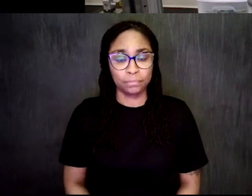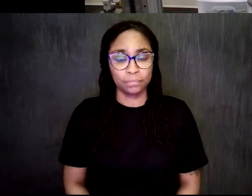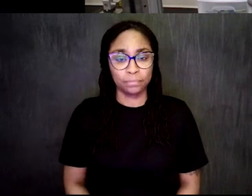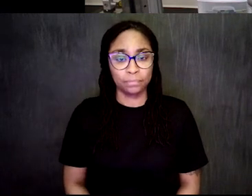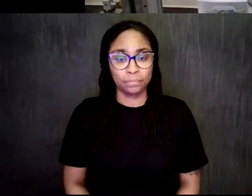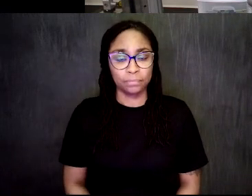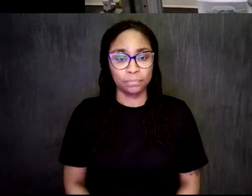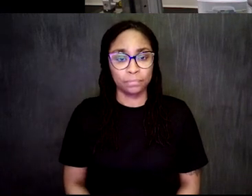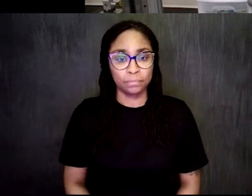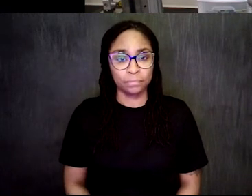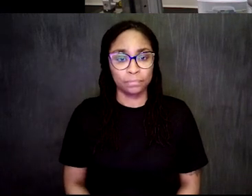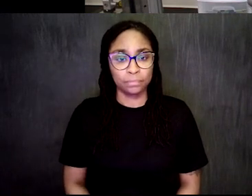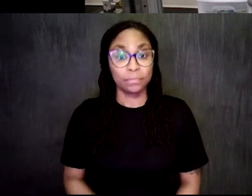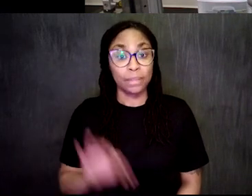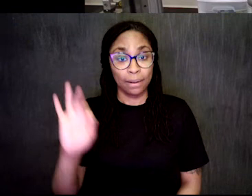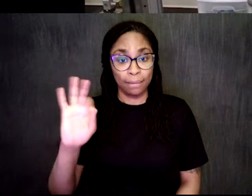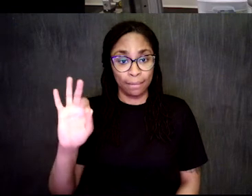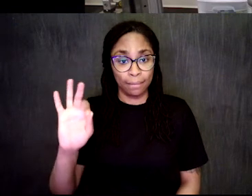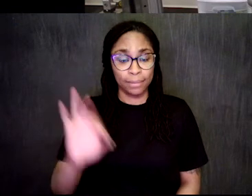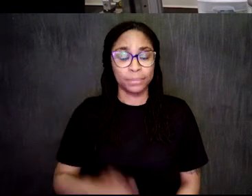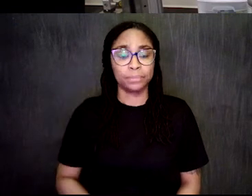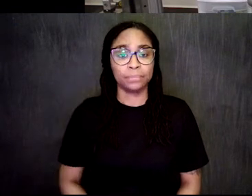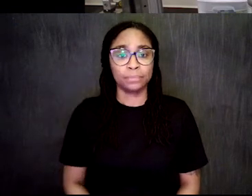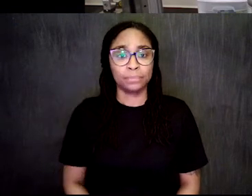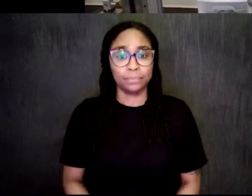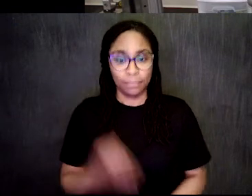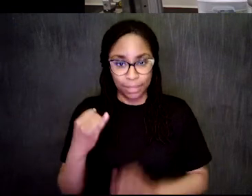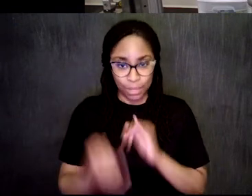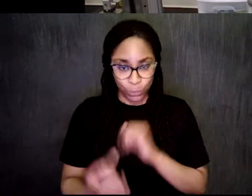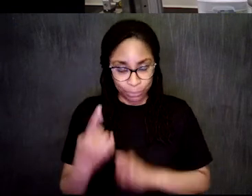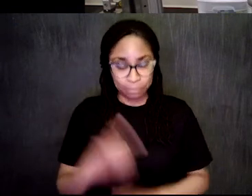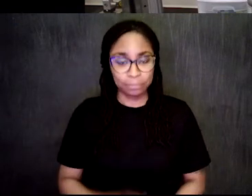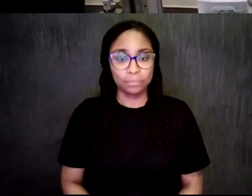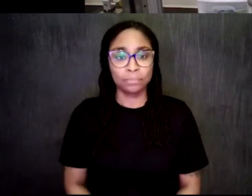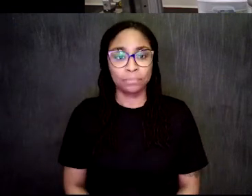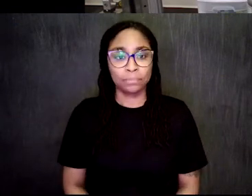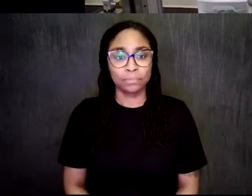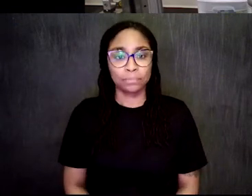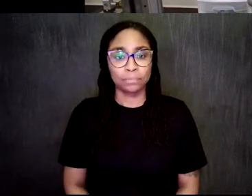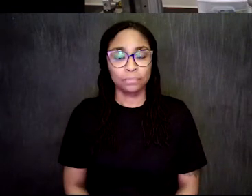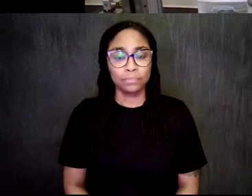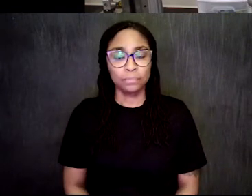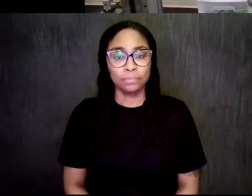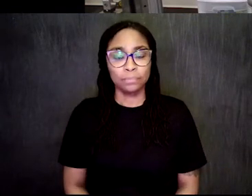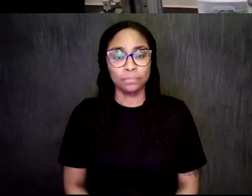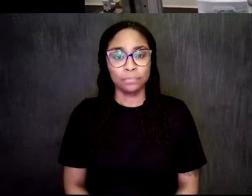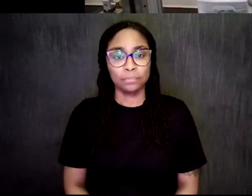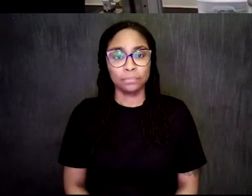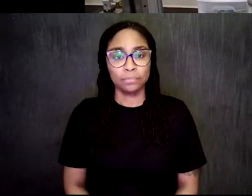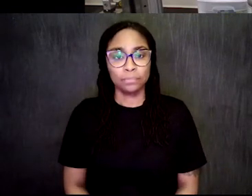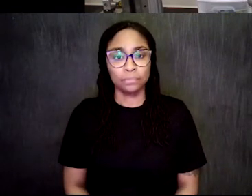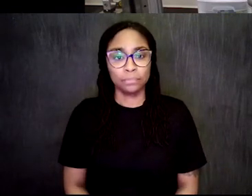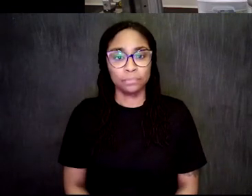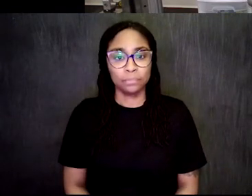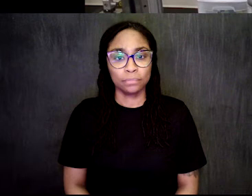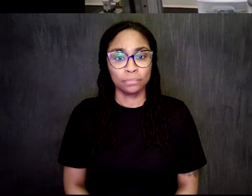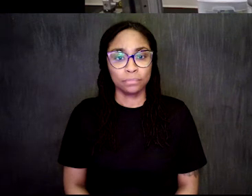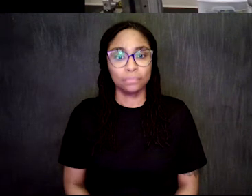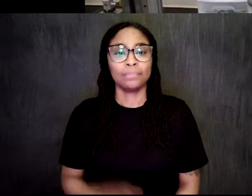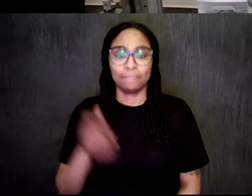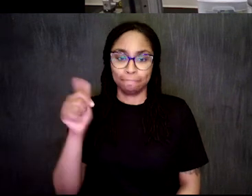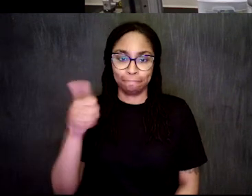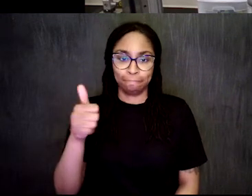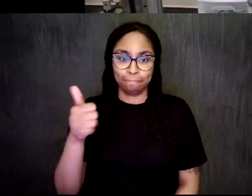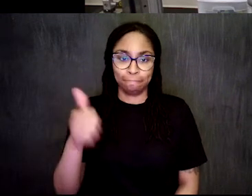Reach as far as you can. 9. Last one. Here we go. Big reach, arm and